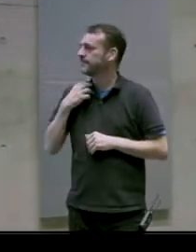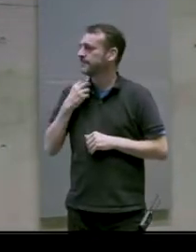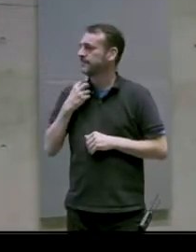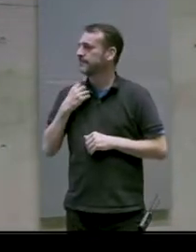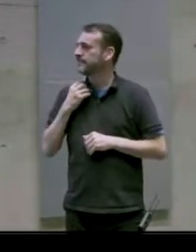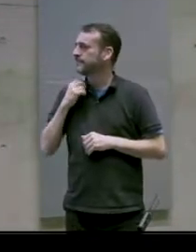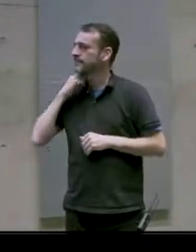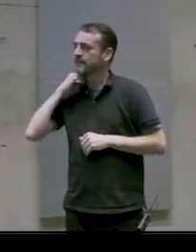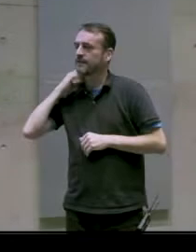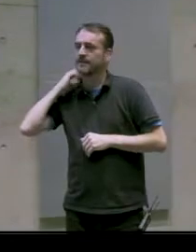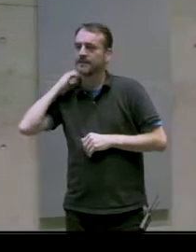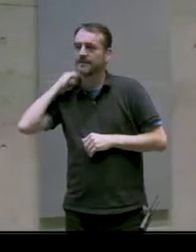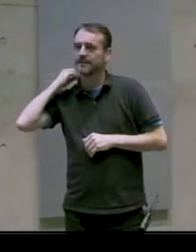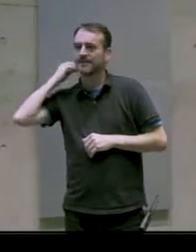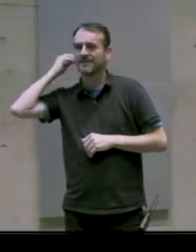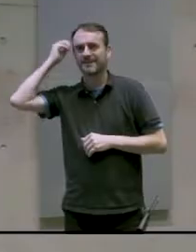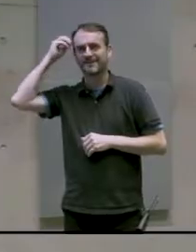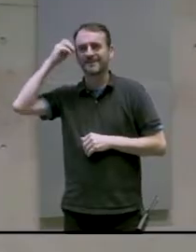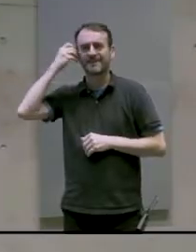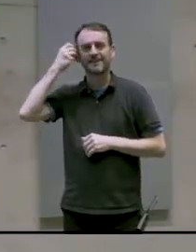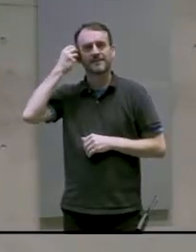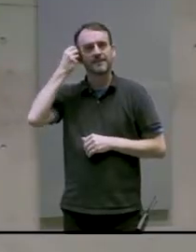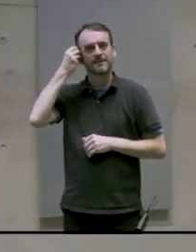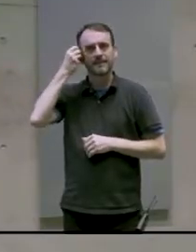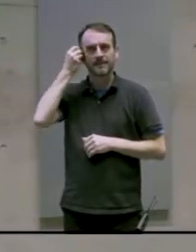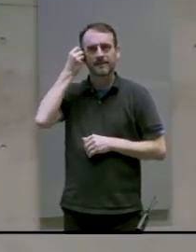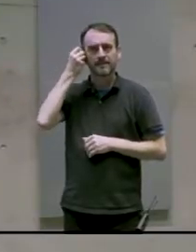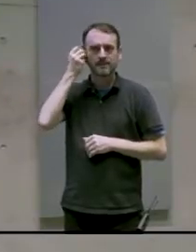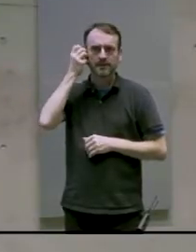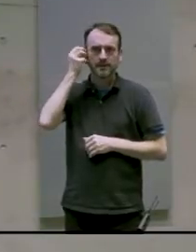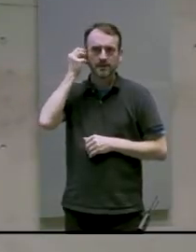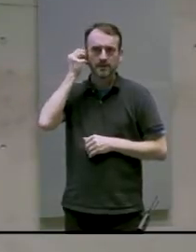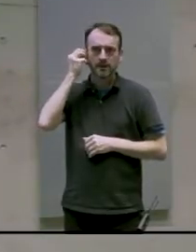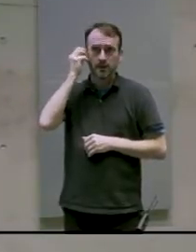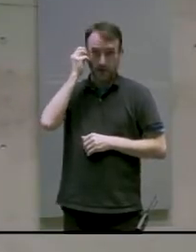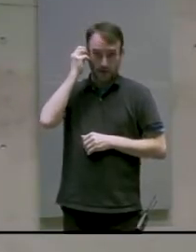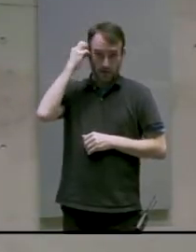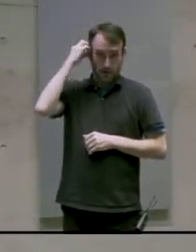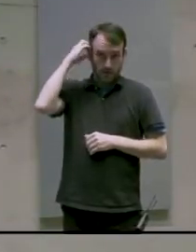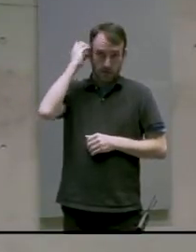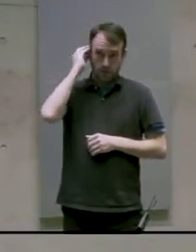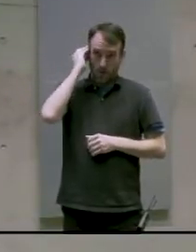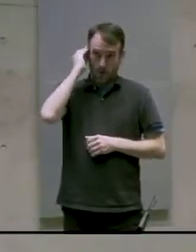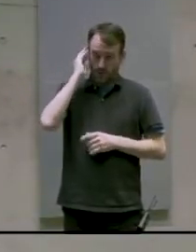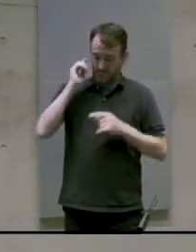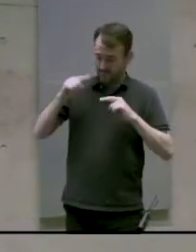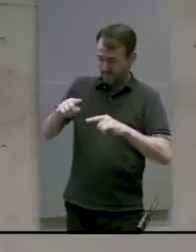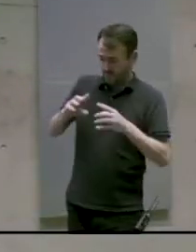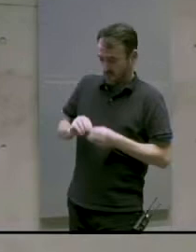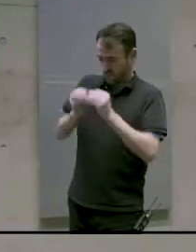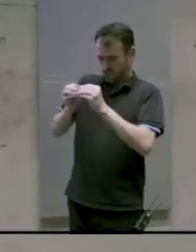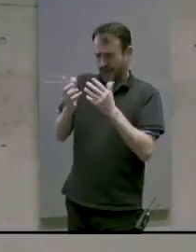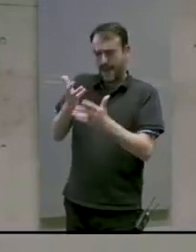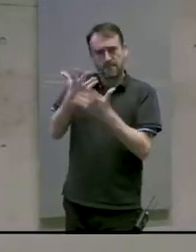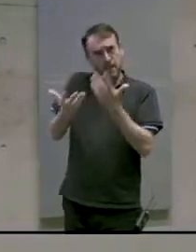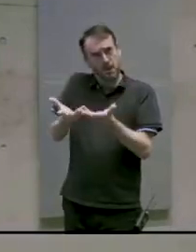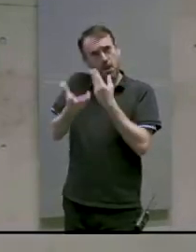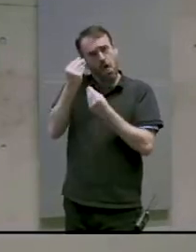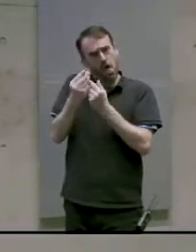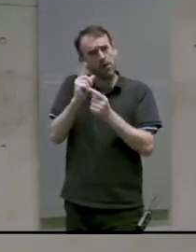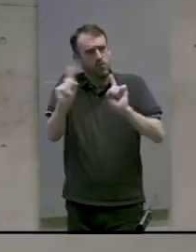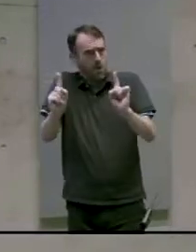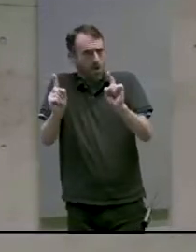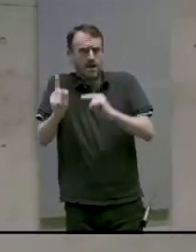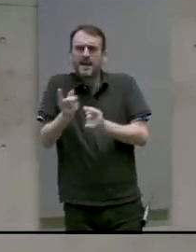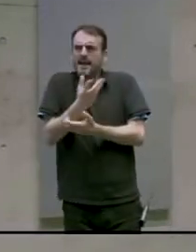There we go, right. Okay, so I'm going to go through some sort of lessons that we learned while making some of this stuff. Some of it is